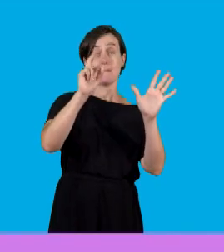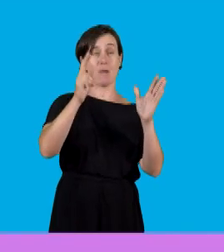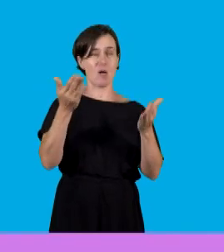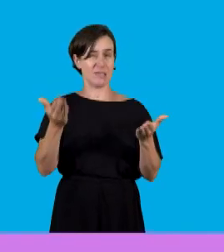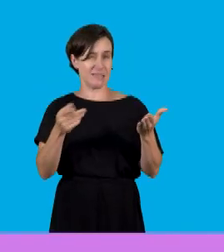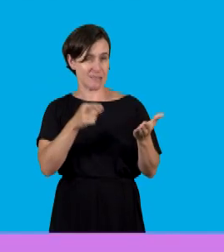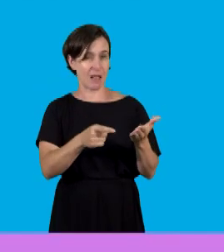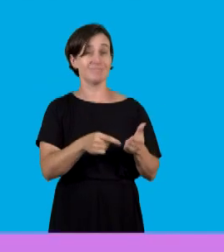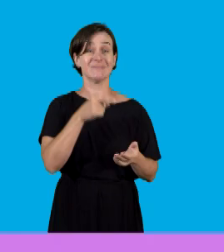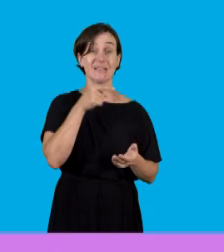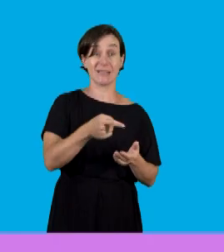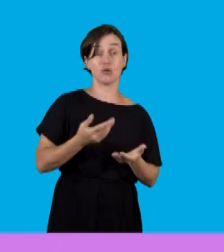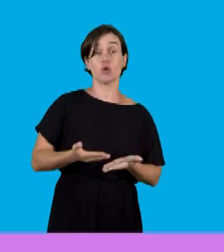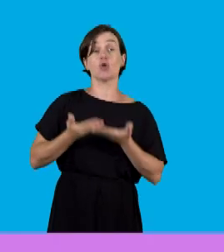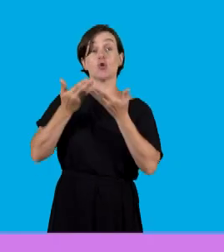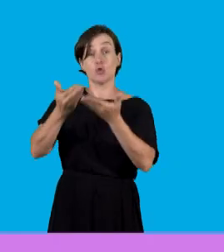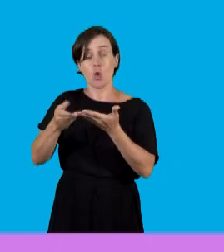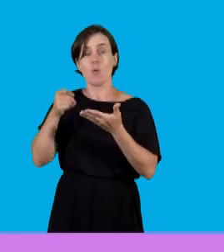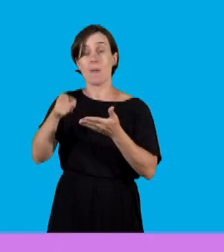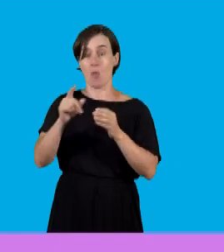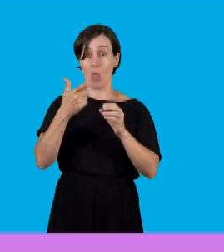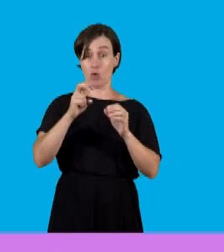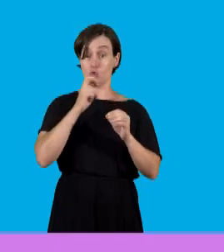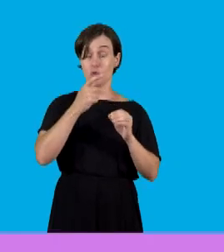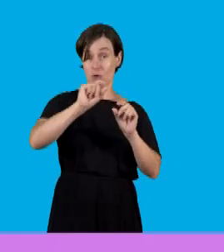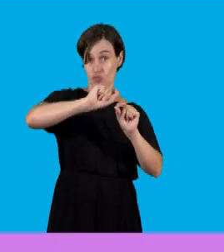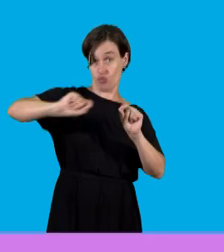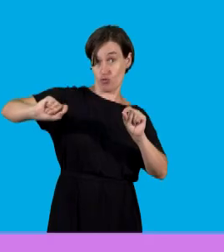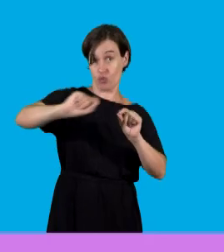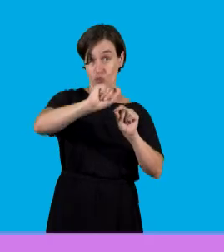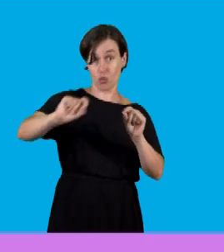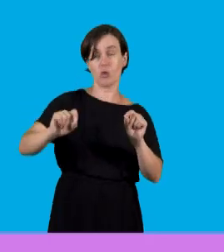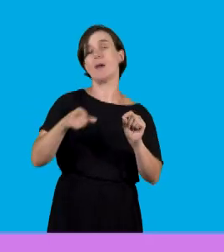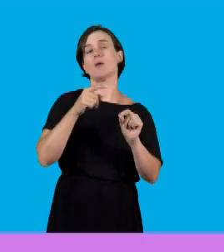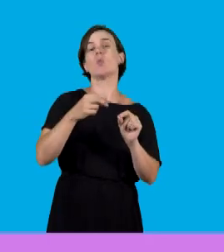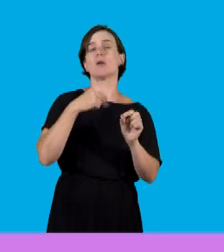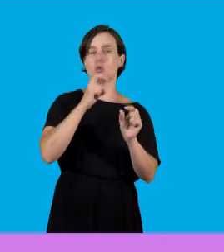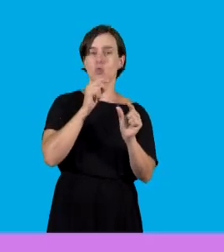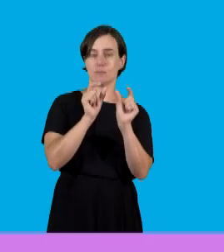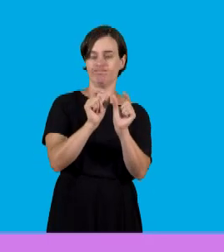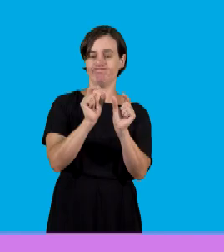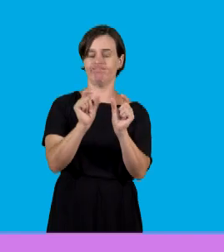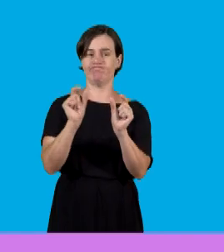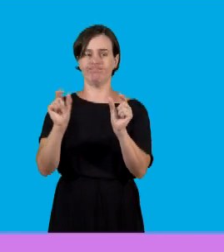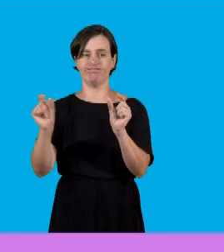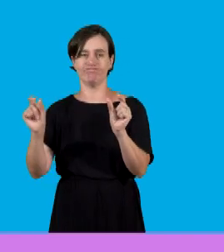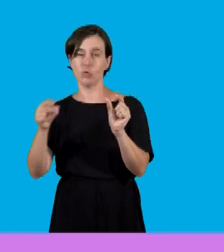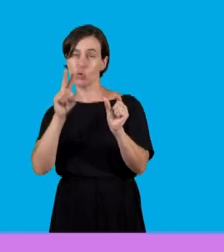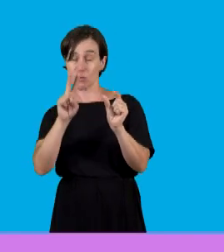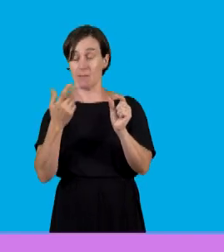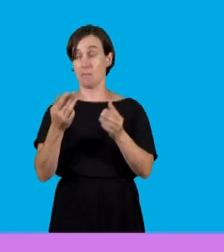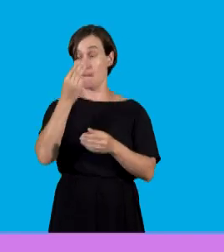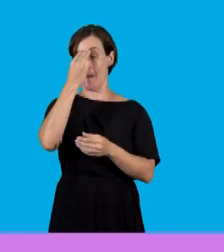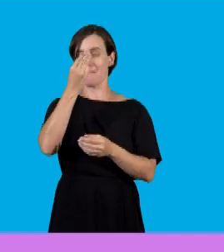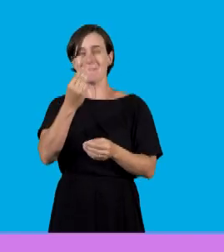graphical representation of a scale by means of lines with ruler markings and units that are proportional to the scale. So we've got